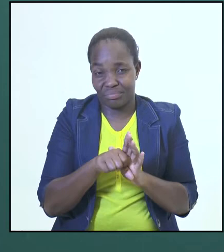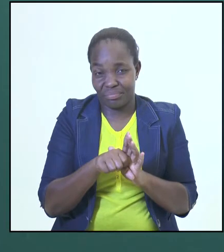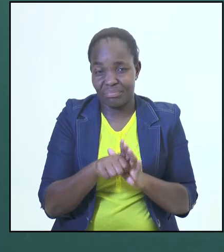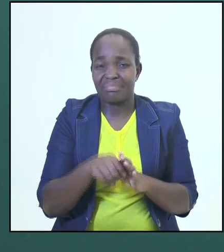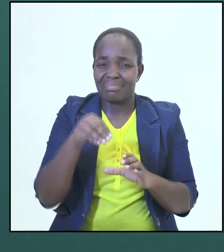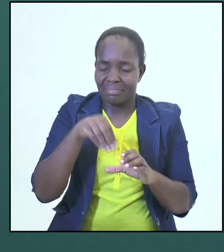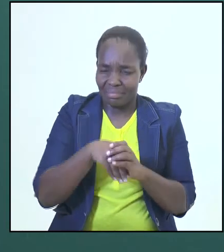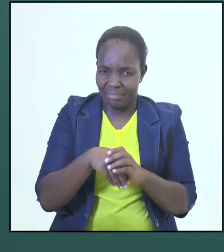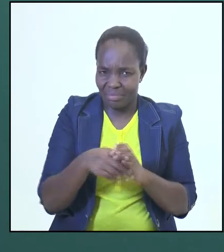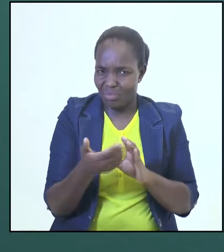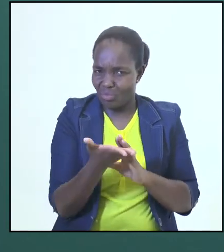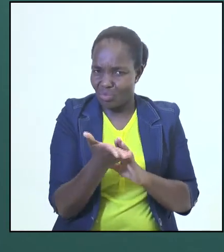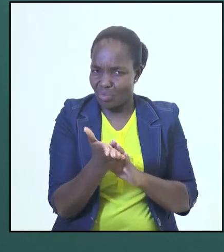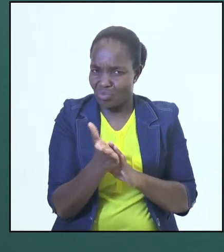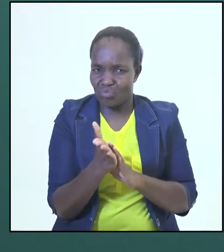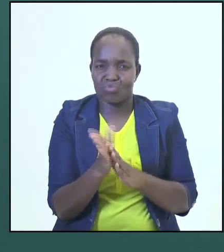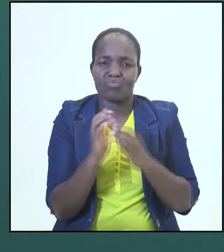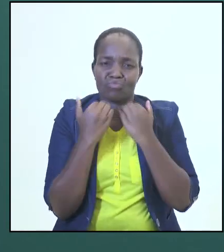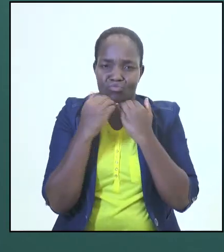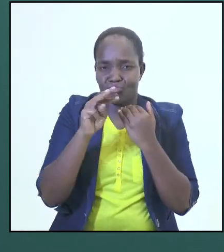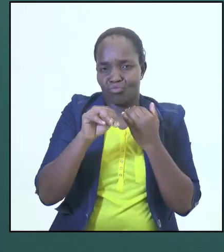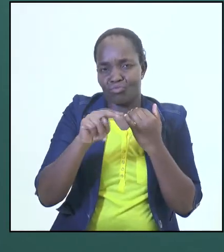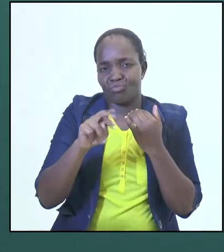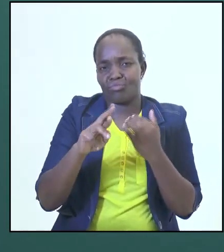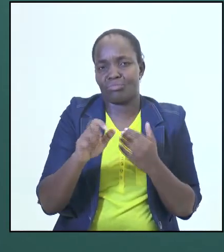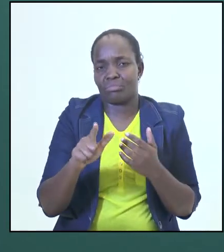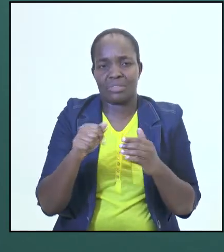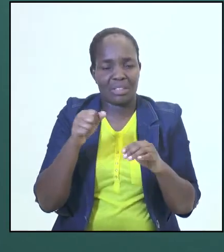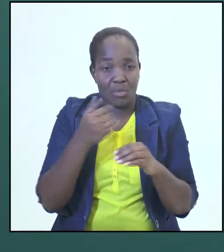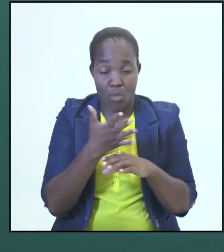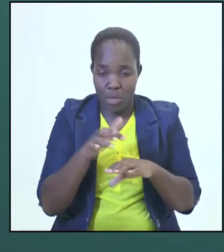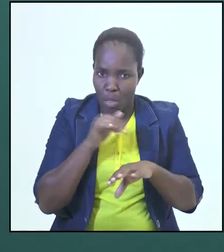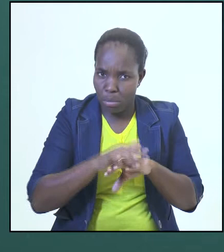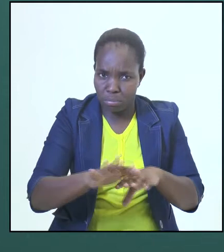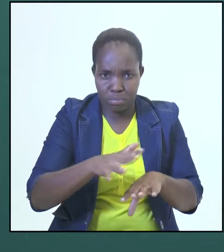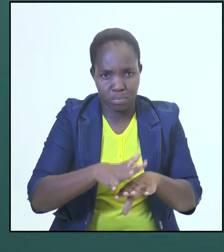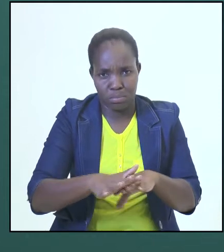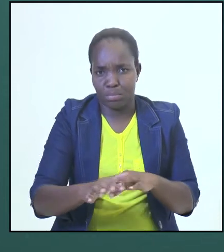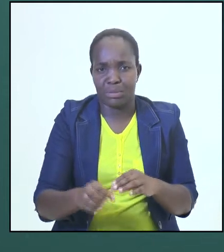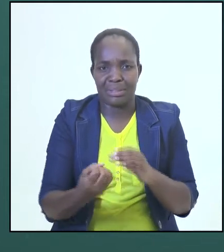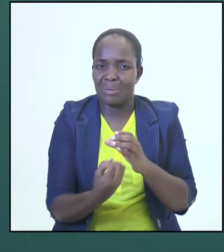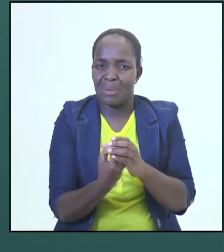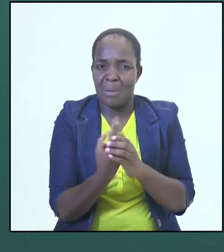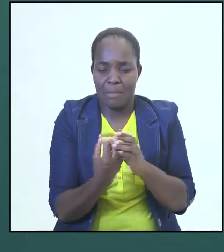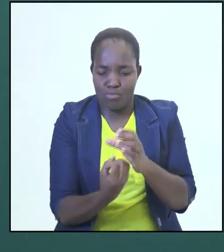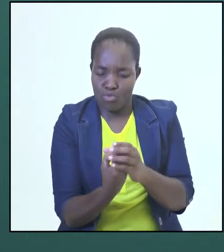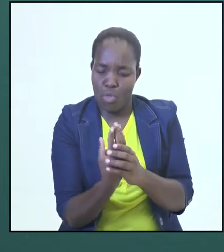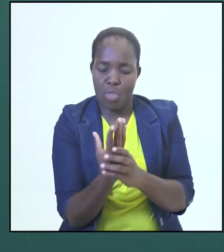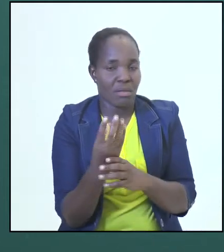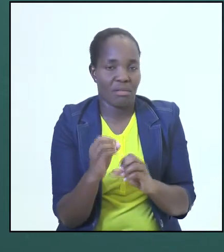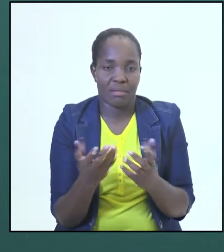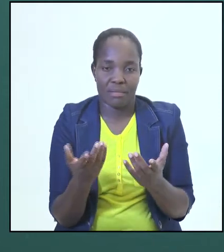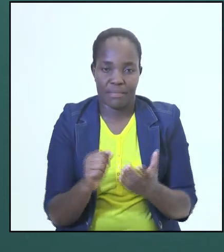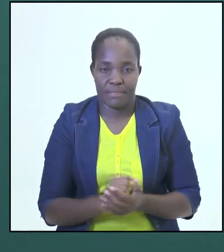causes mineral salts to wash away the soil, to lose fertility, and have low crop yields. When